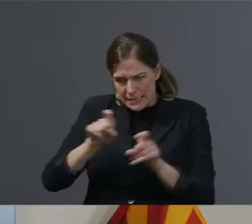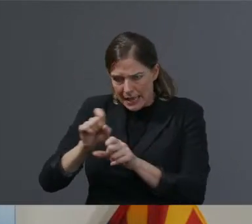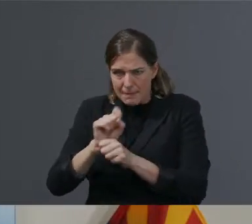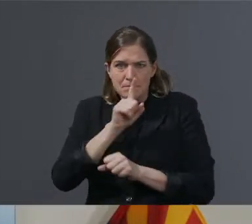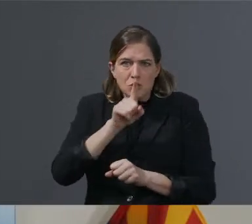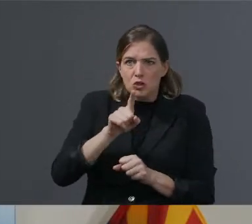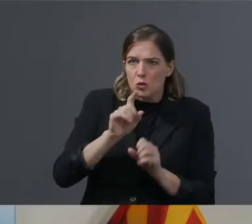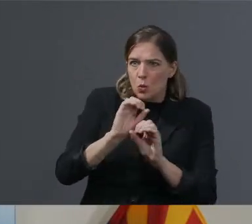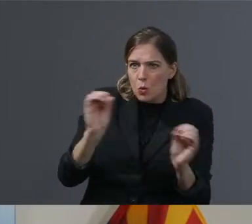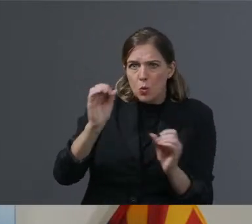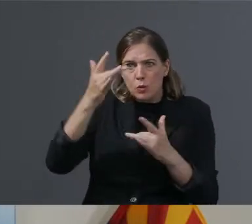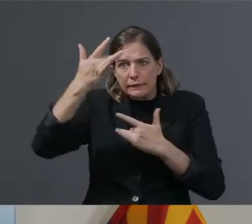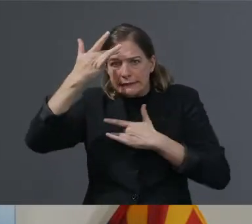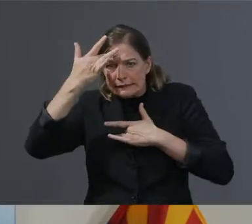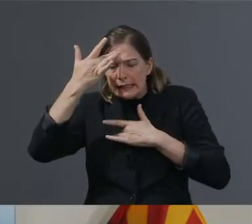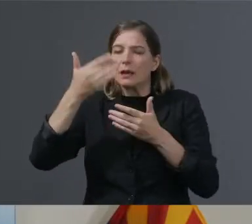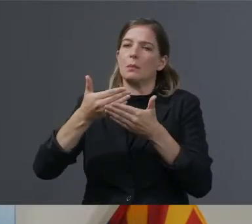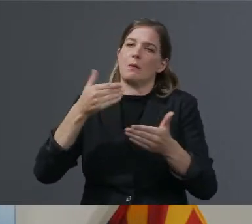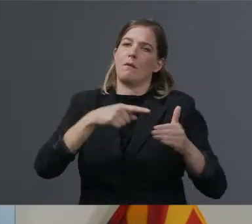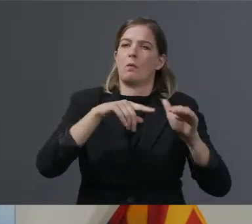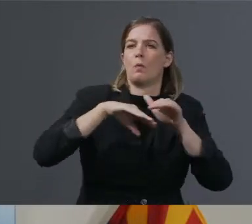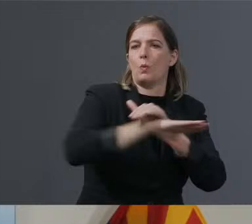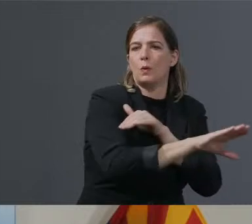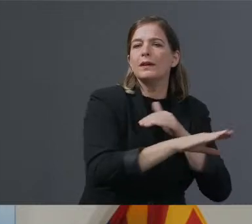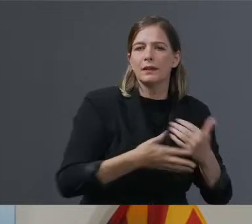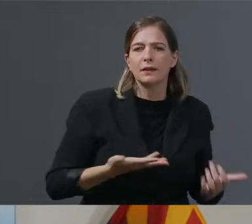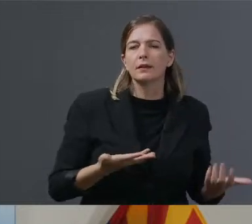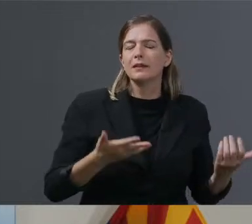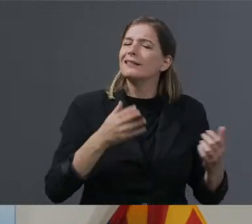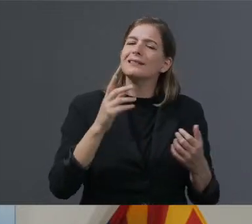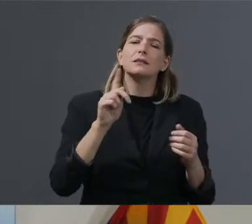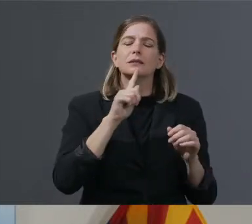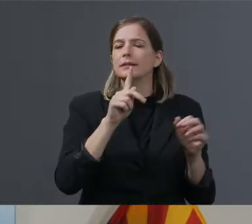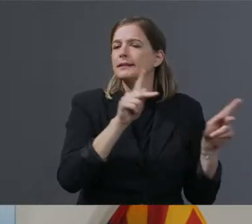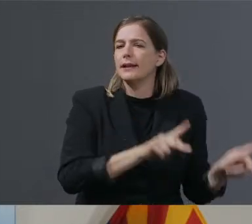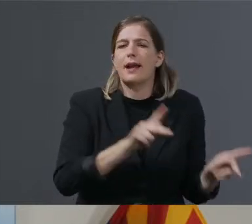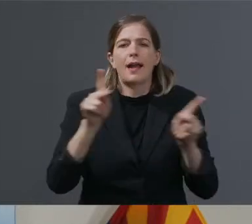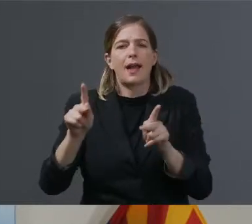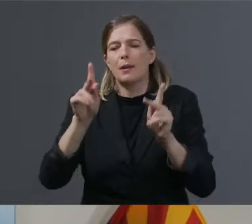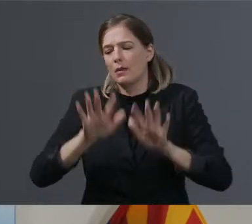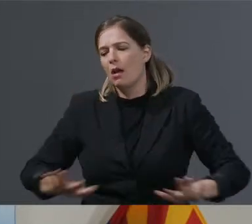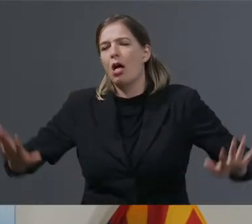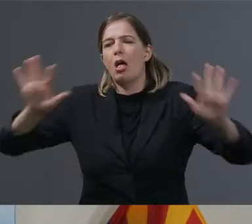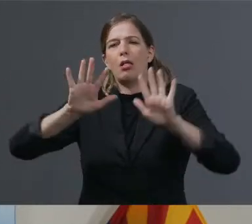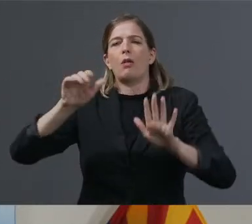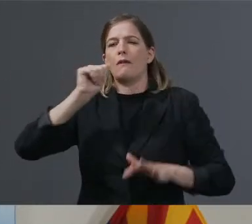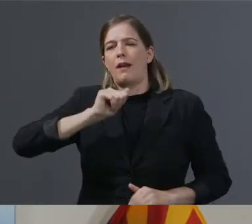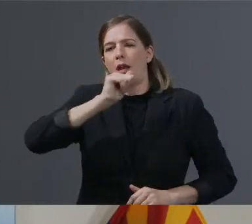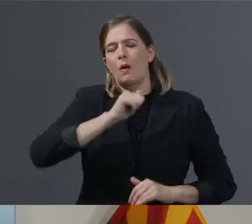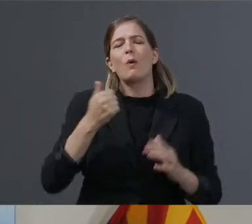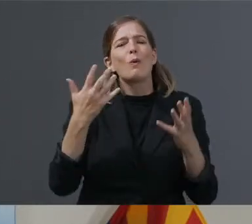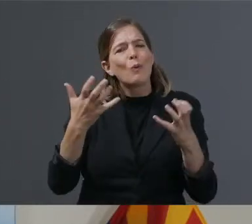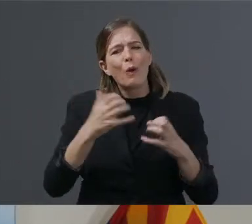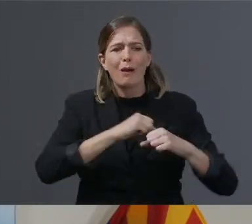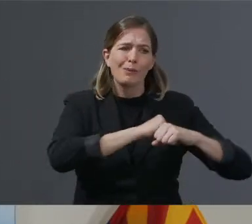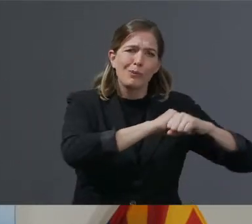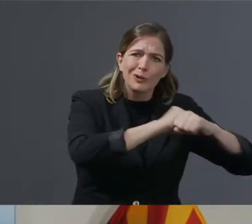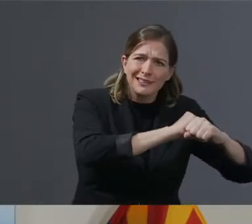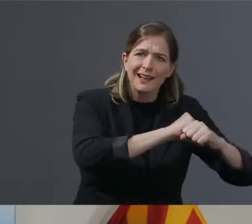visit. And the idea, of course, is just like the rest of Arizona, we want to protect and provide as